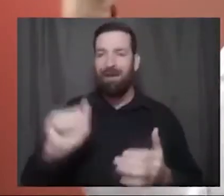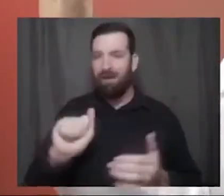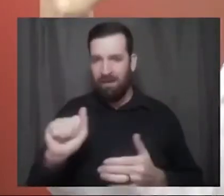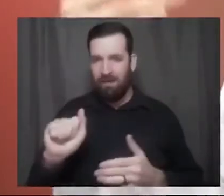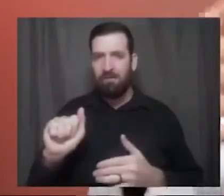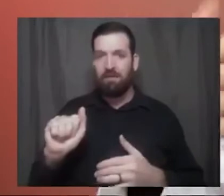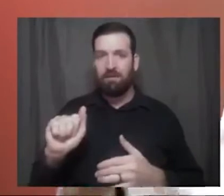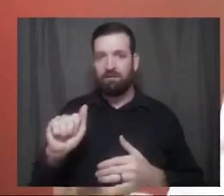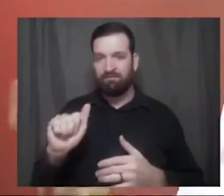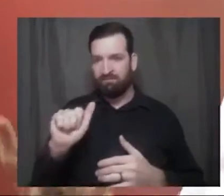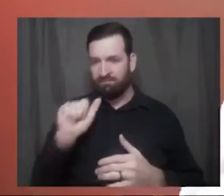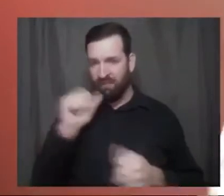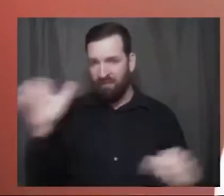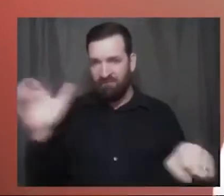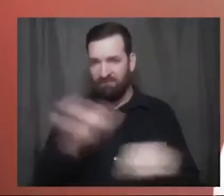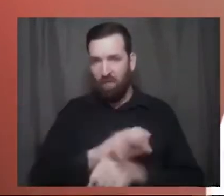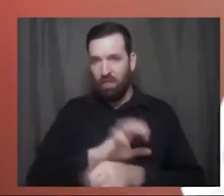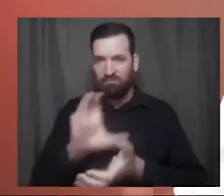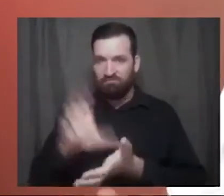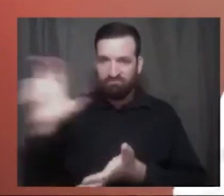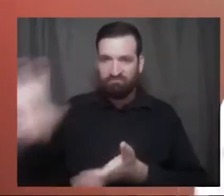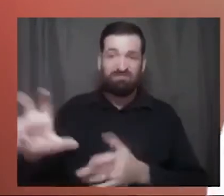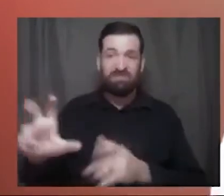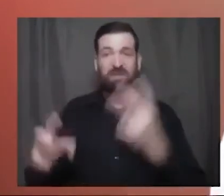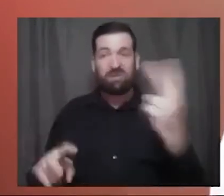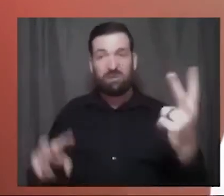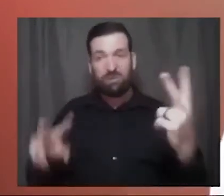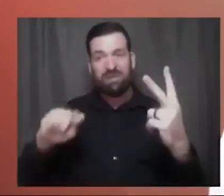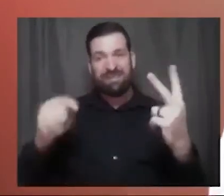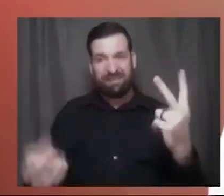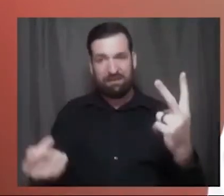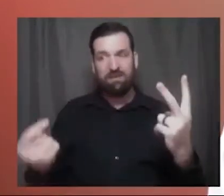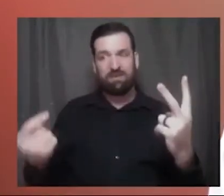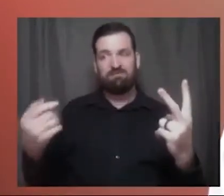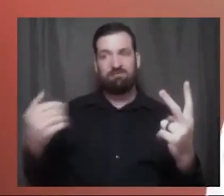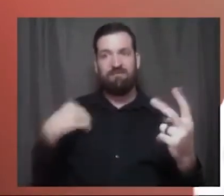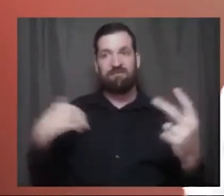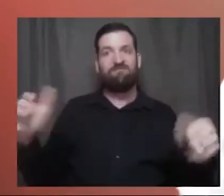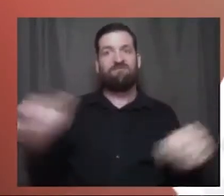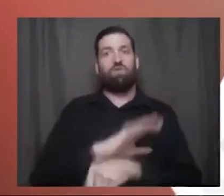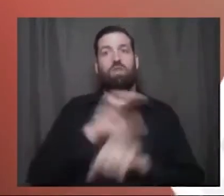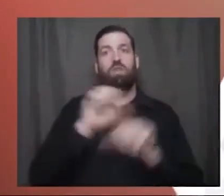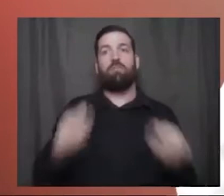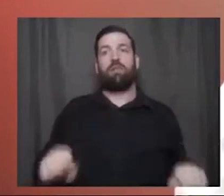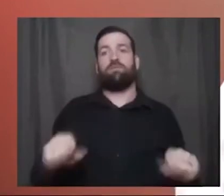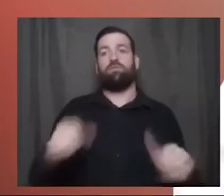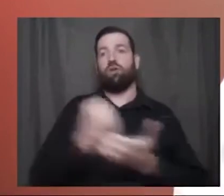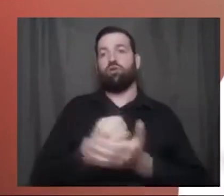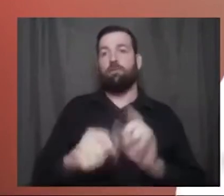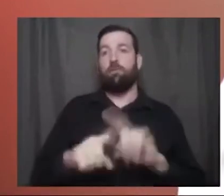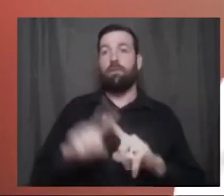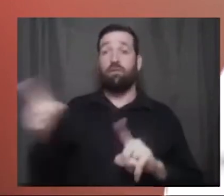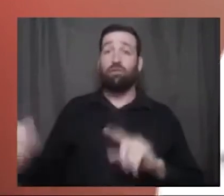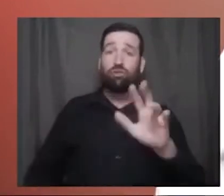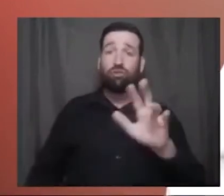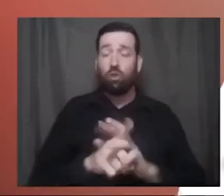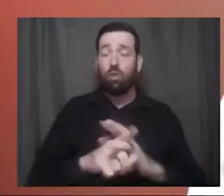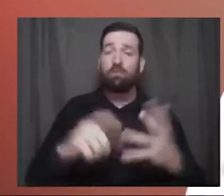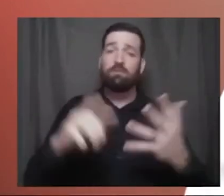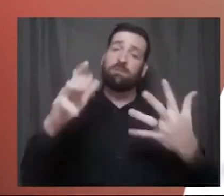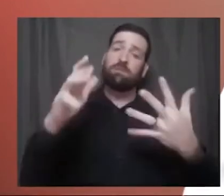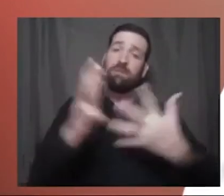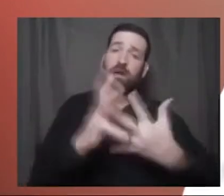fully allotted, and there's only 2 teams at Creighton that have their full possible scholarships, but it's for those athletes who show up as a sophomore, junior, or senior and really